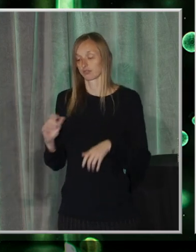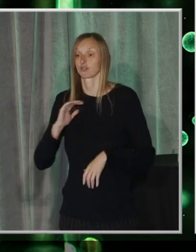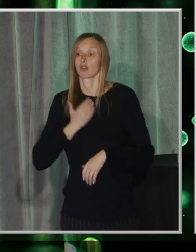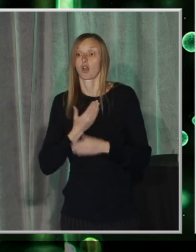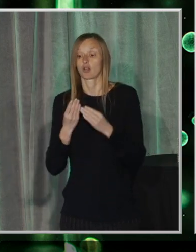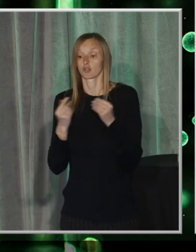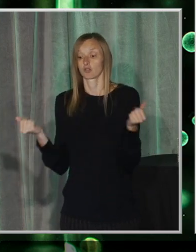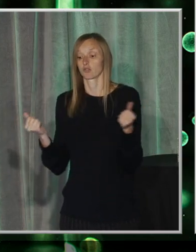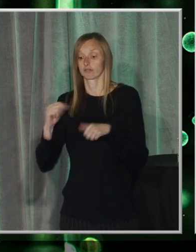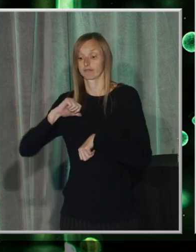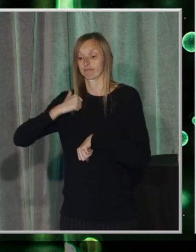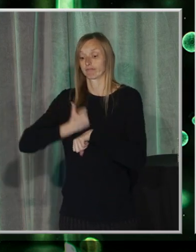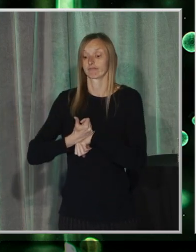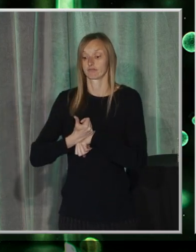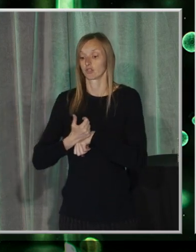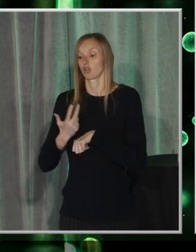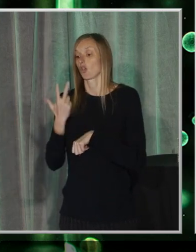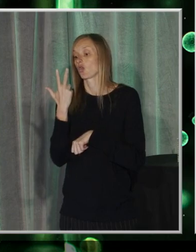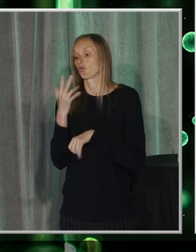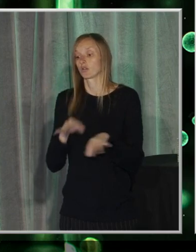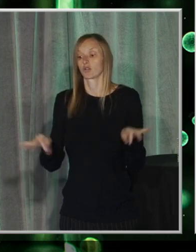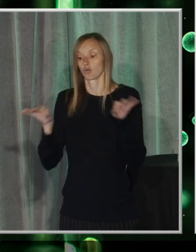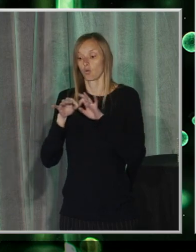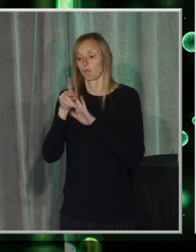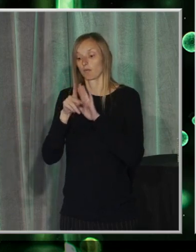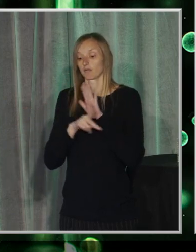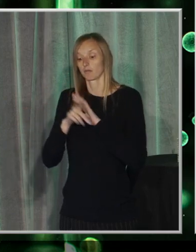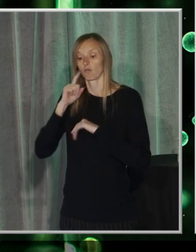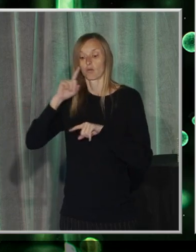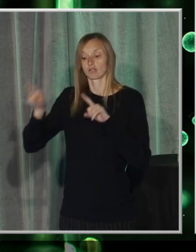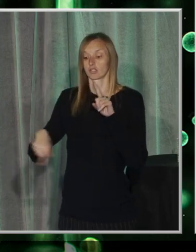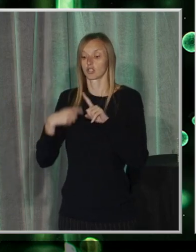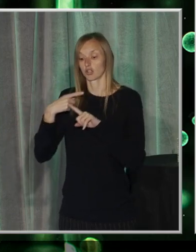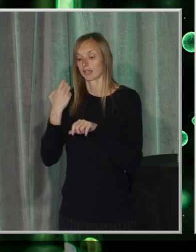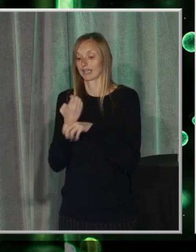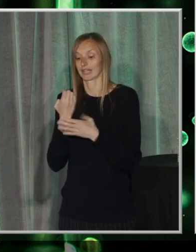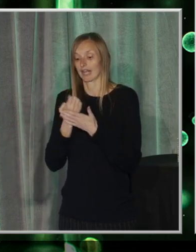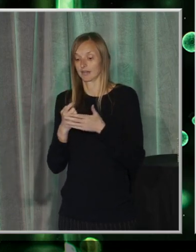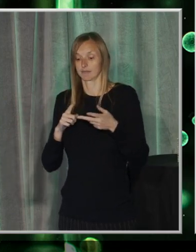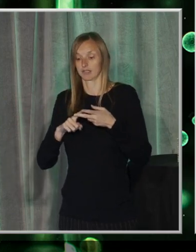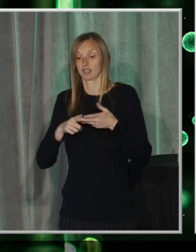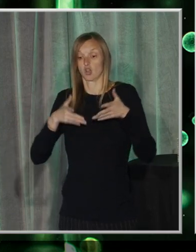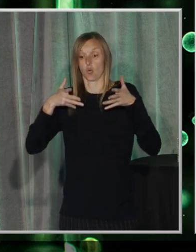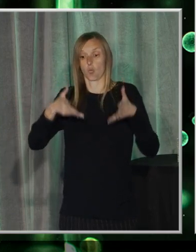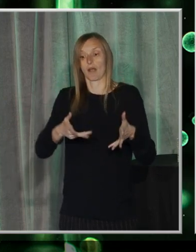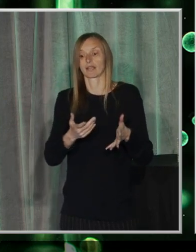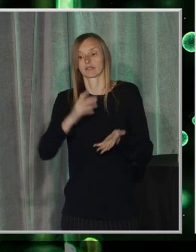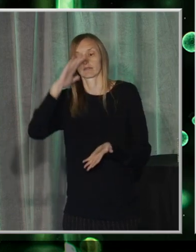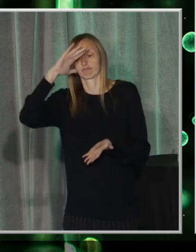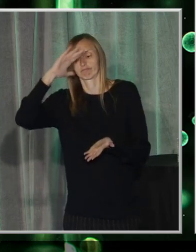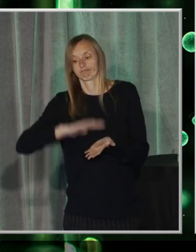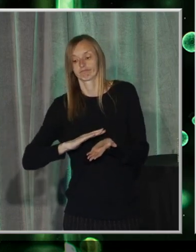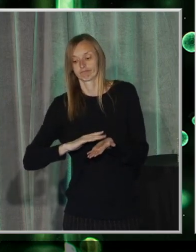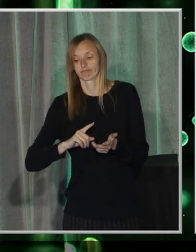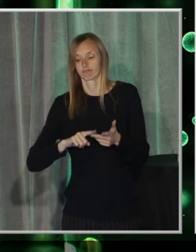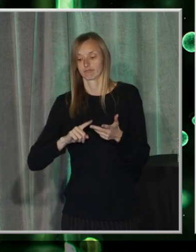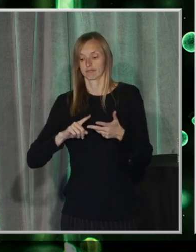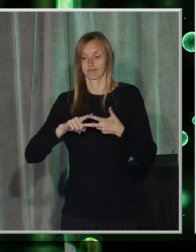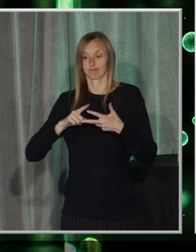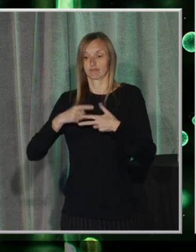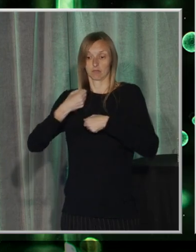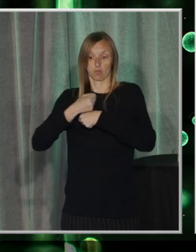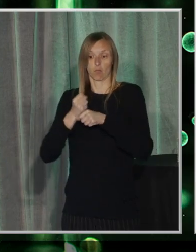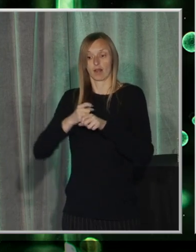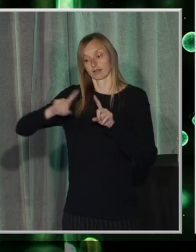is rooted in the three core principles of circular economy: eliminating waste, circulating products, and